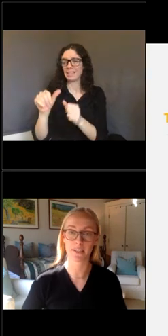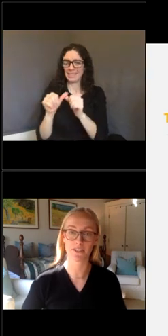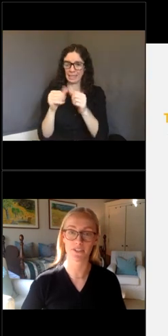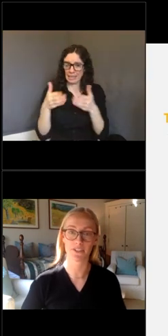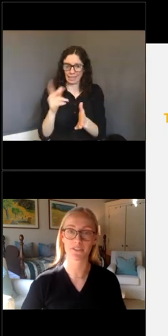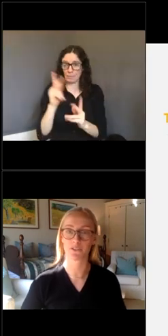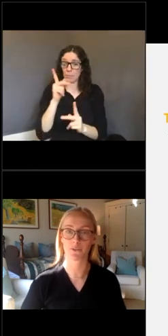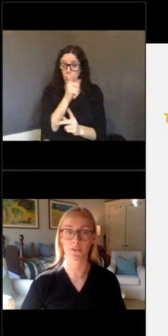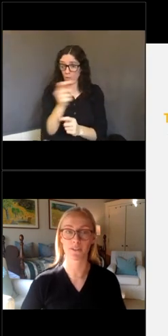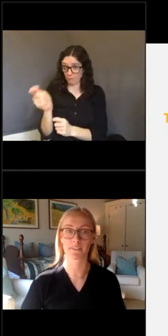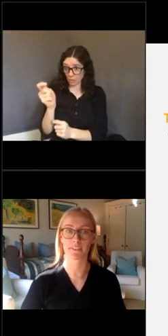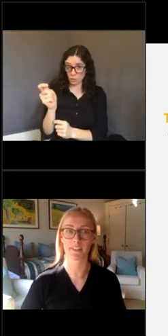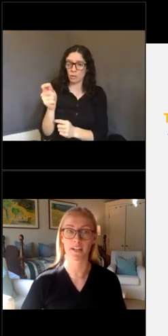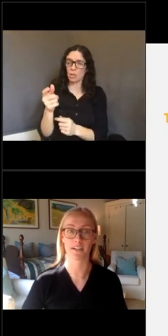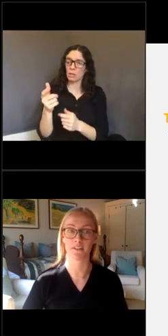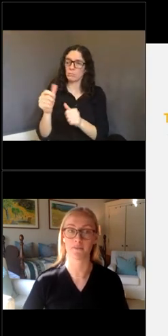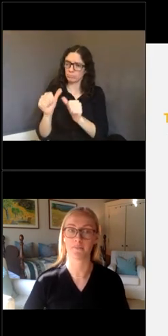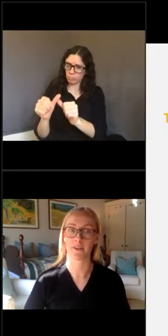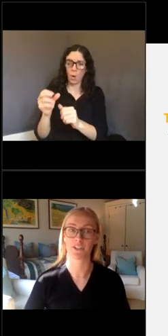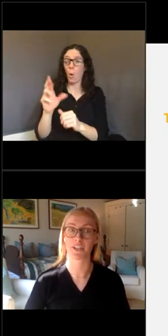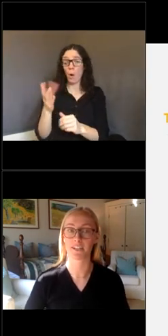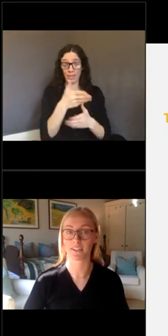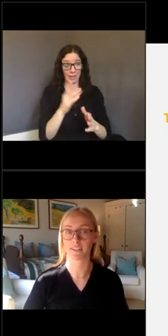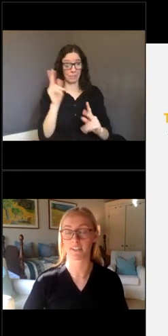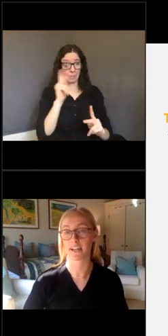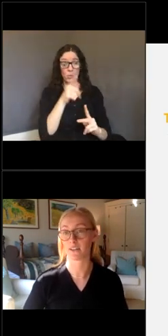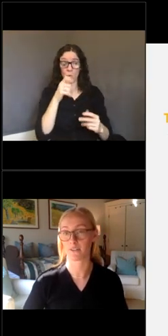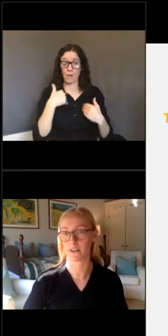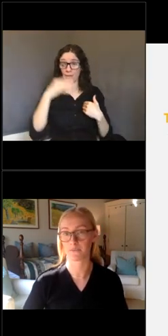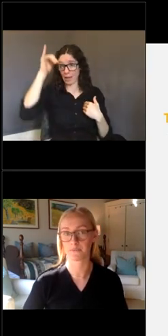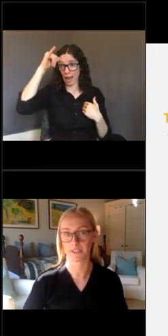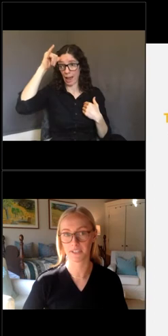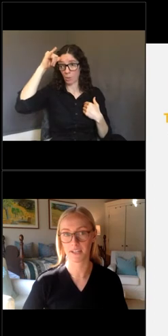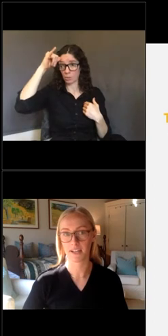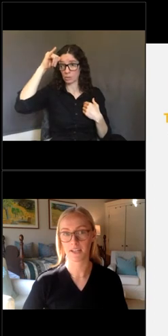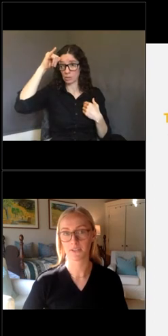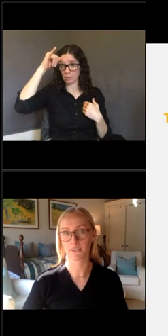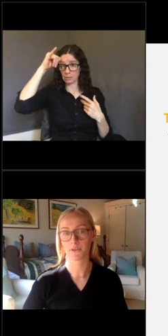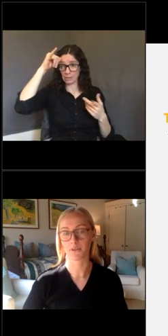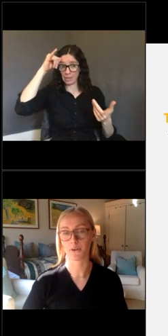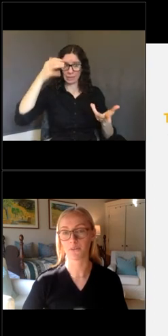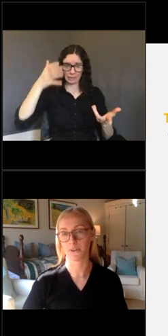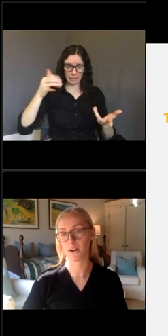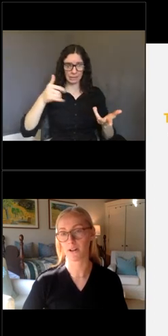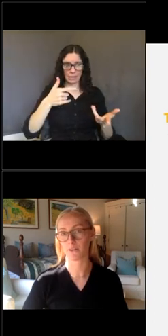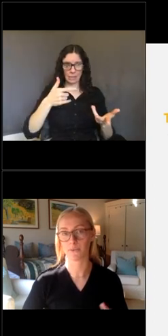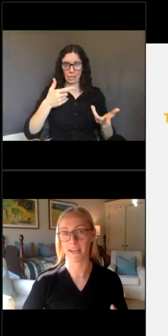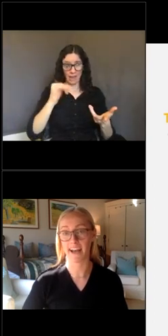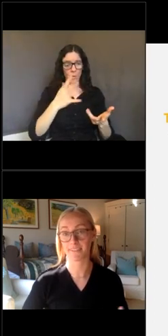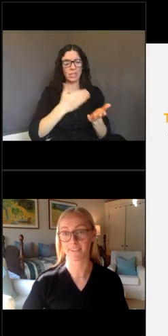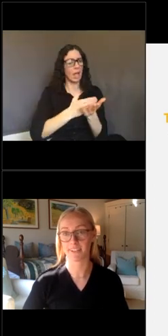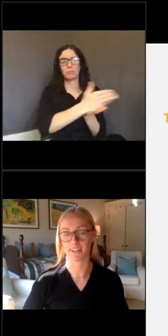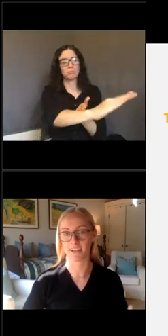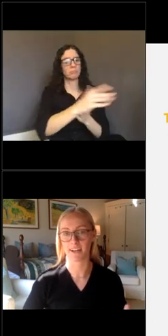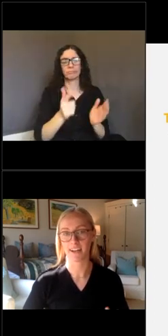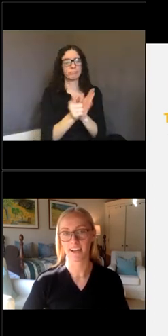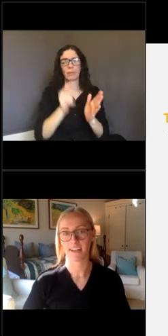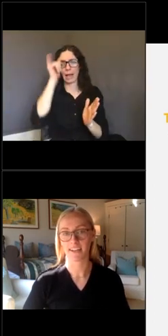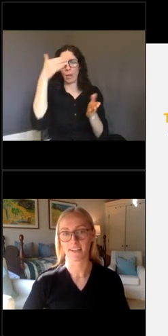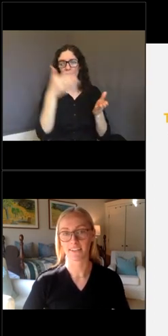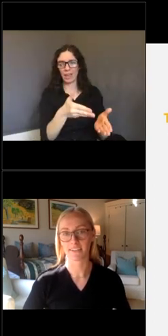cattle pastures towards shaded cacao farms. So overall, what we have